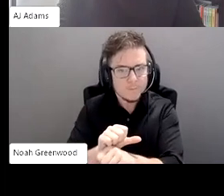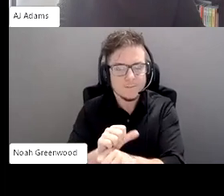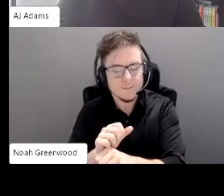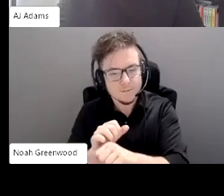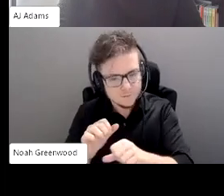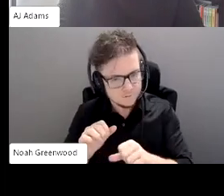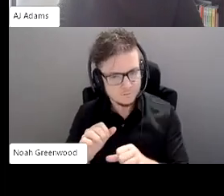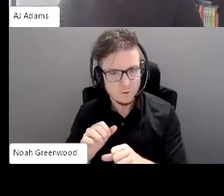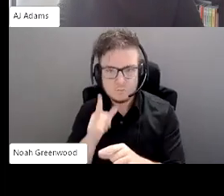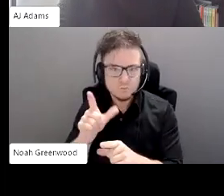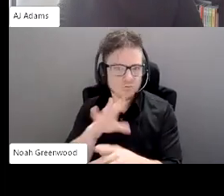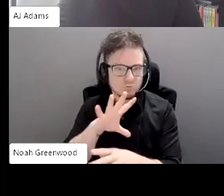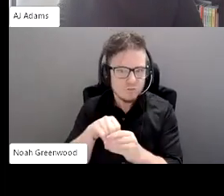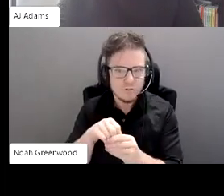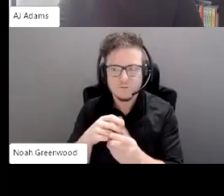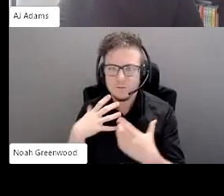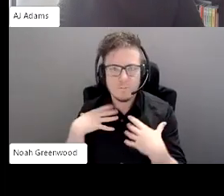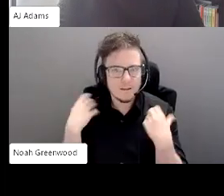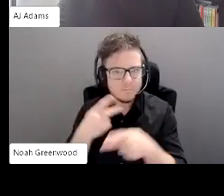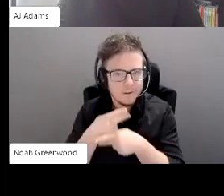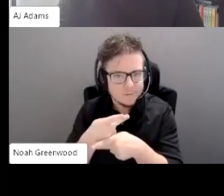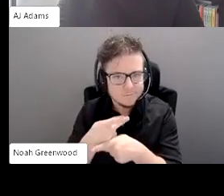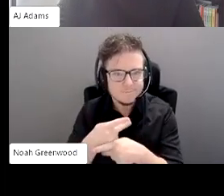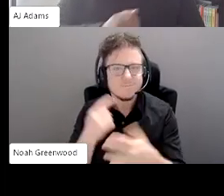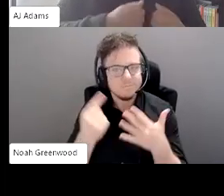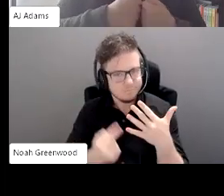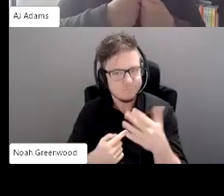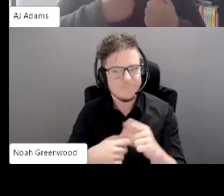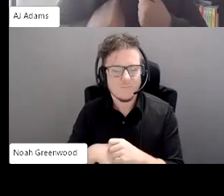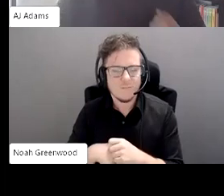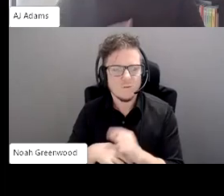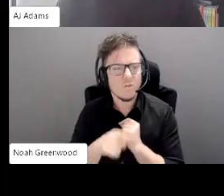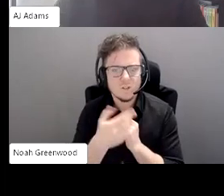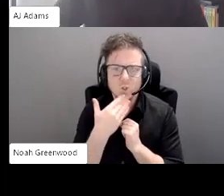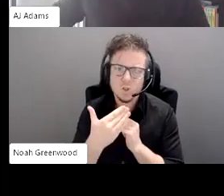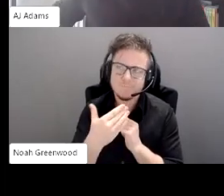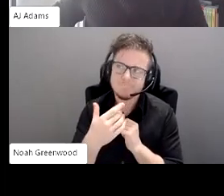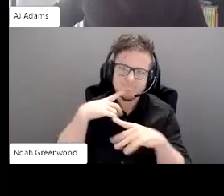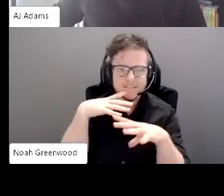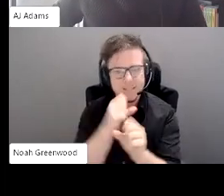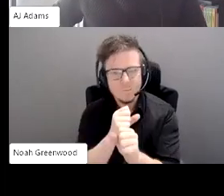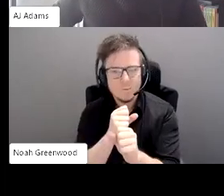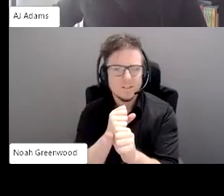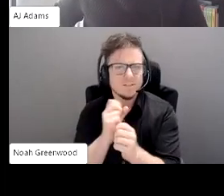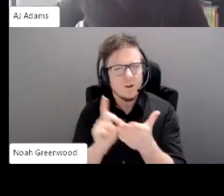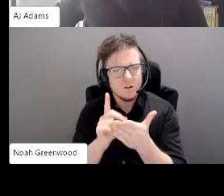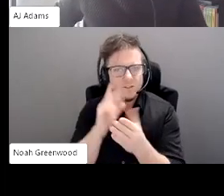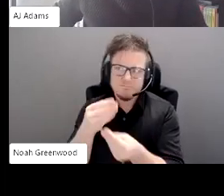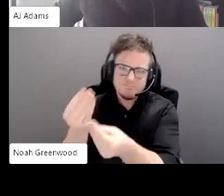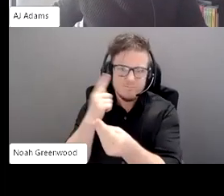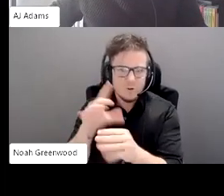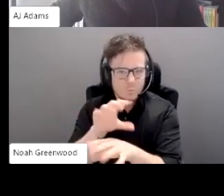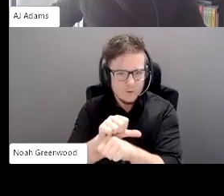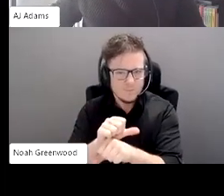their healthcare appointments, things like that. So it's a really good summary document for appointments.